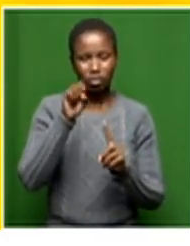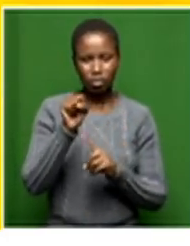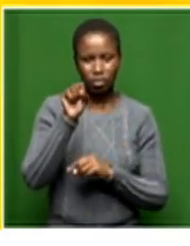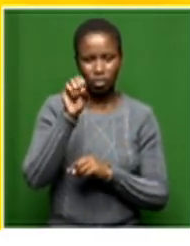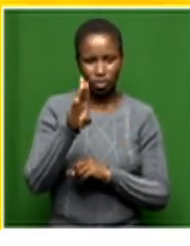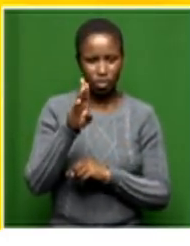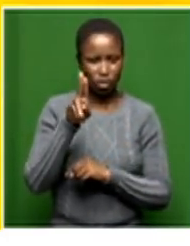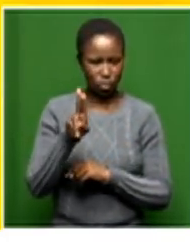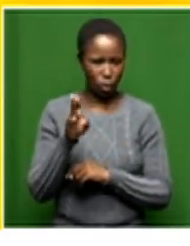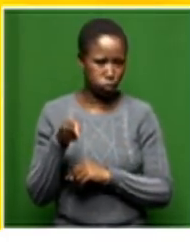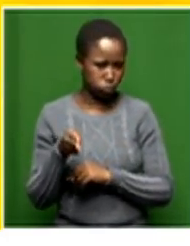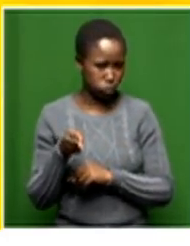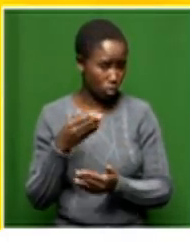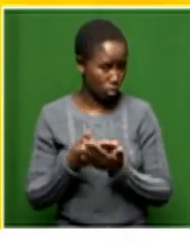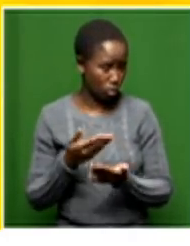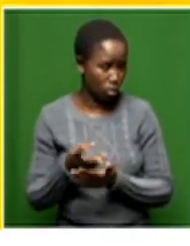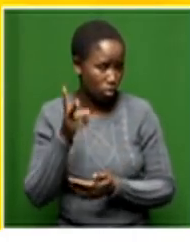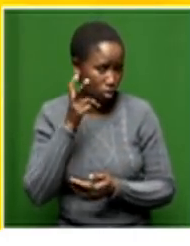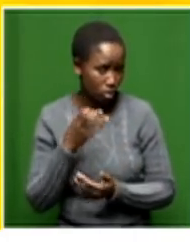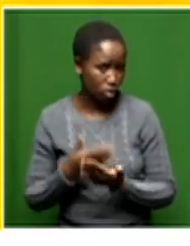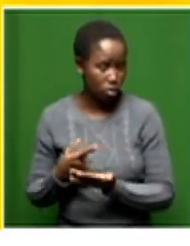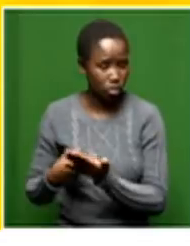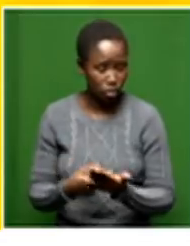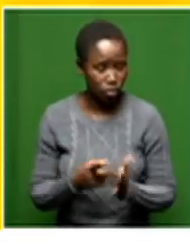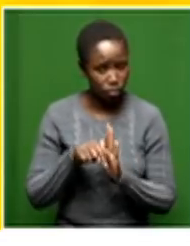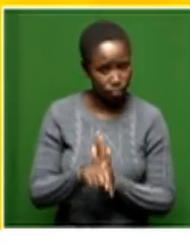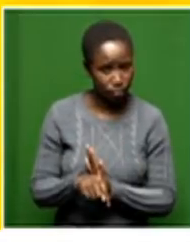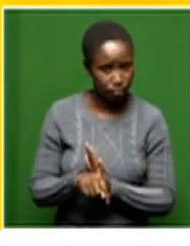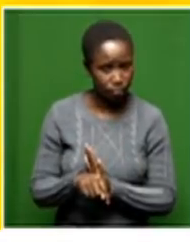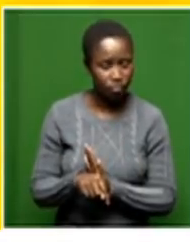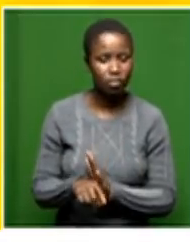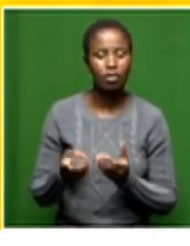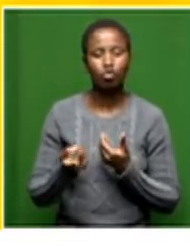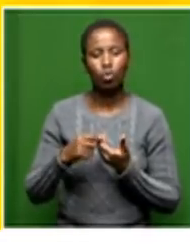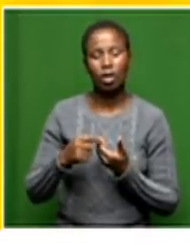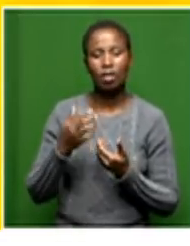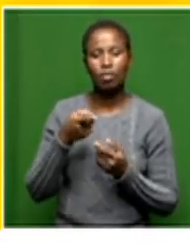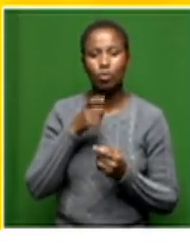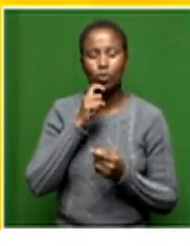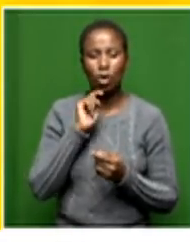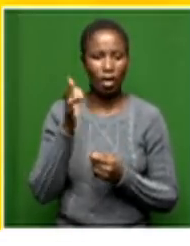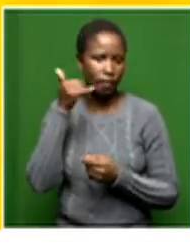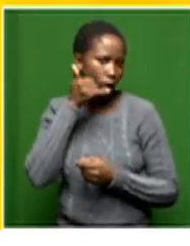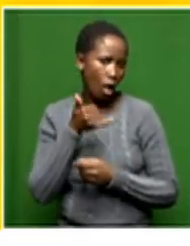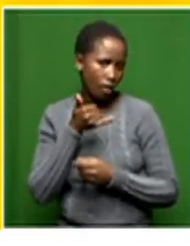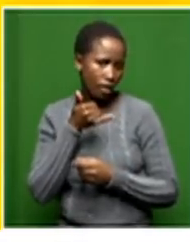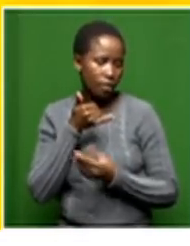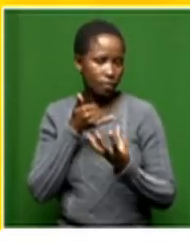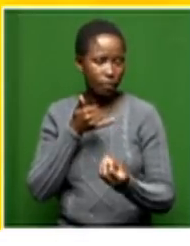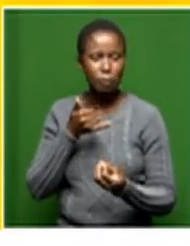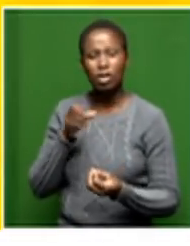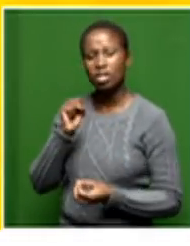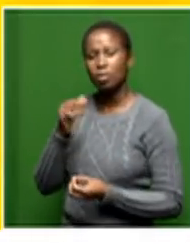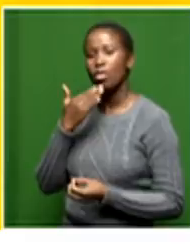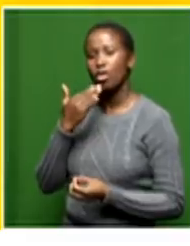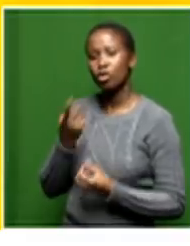he's there, because let's bring him into the conversation as well. Joining us via telephone now. Sibusiso, thanks for getting